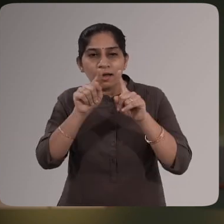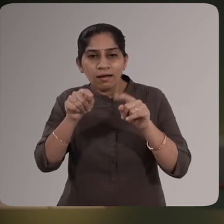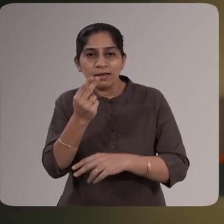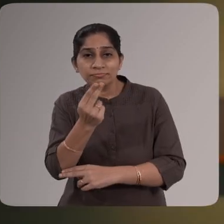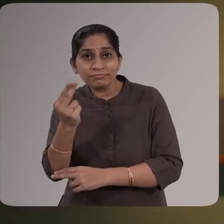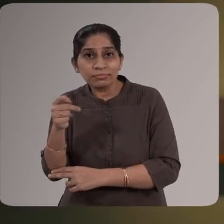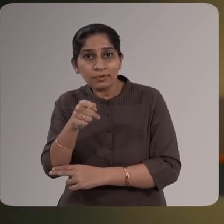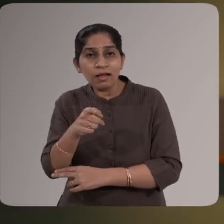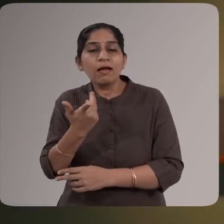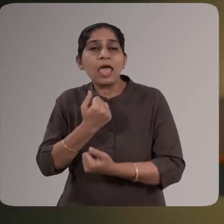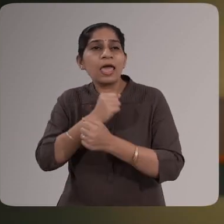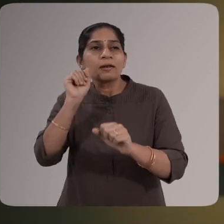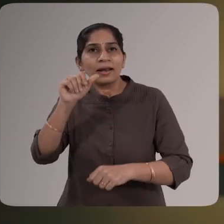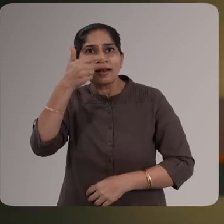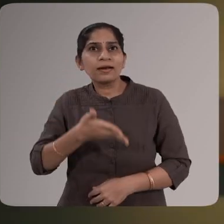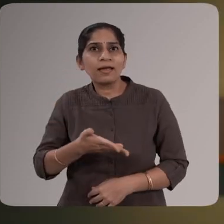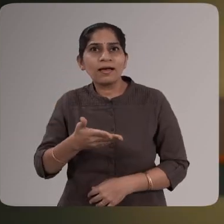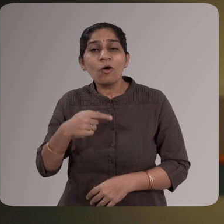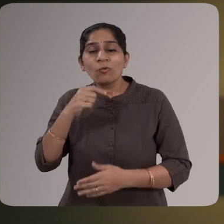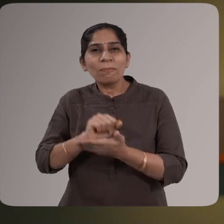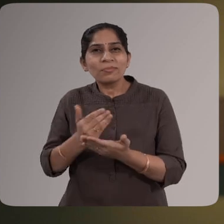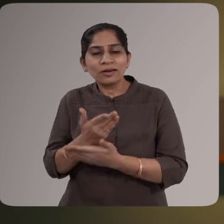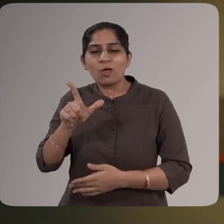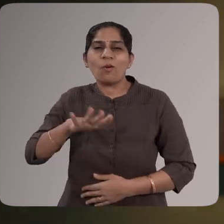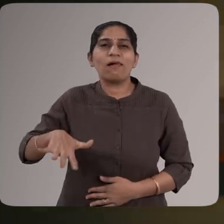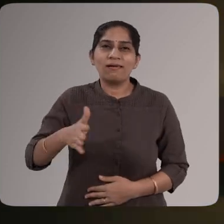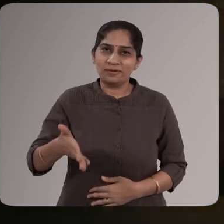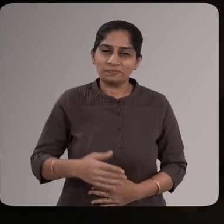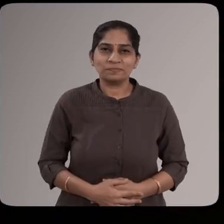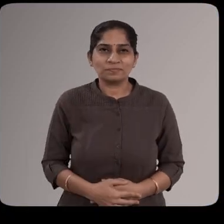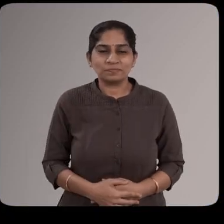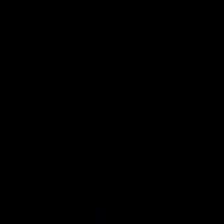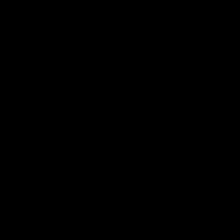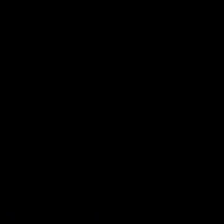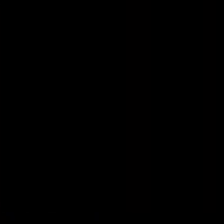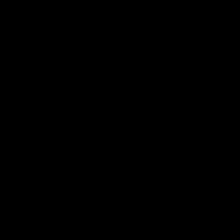create work against the backdrop of the Indian independence movement.